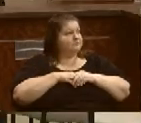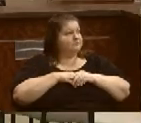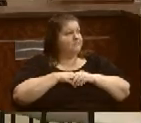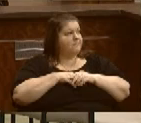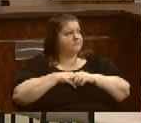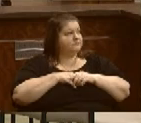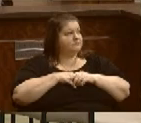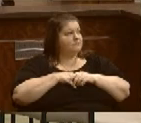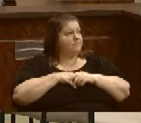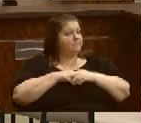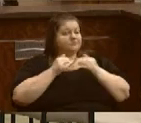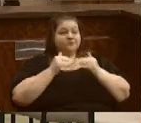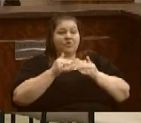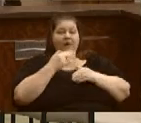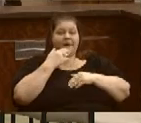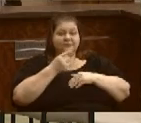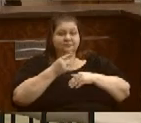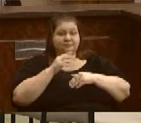sir.